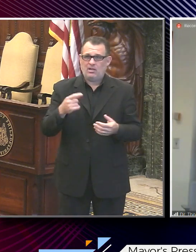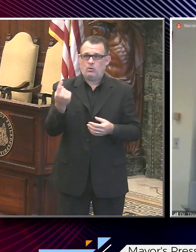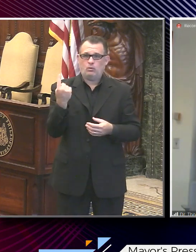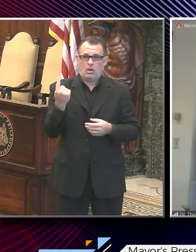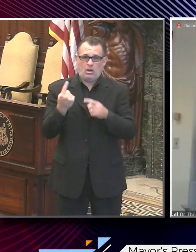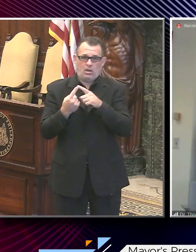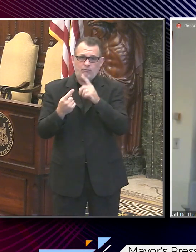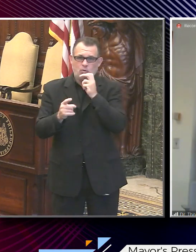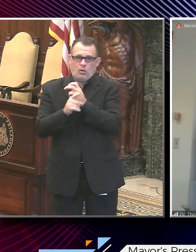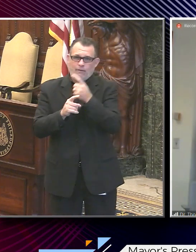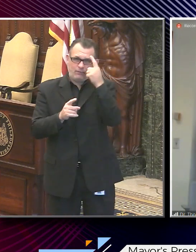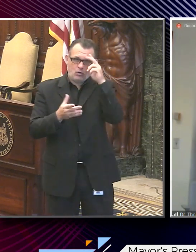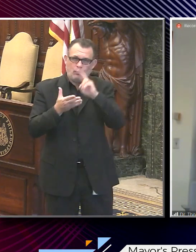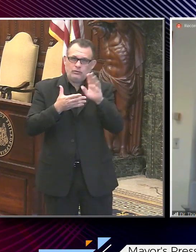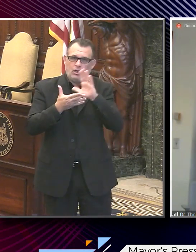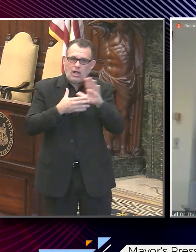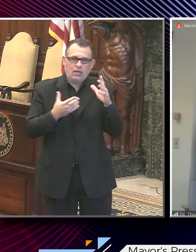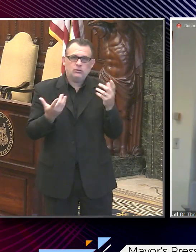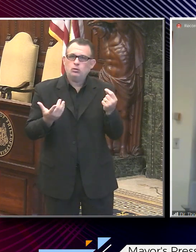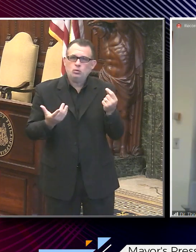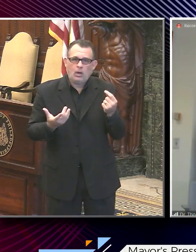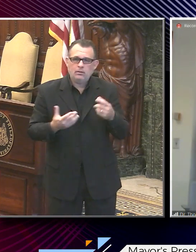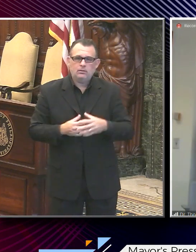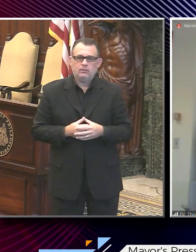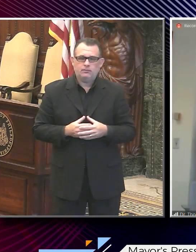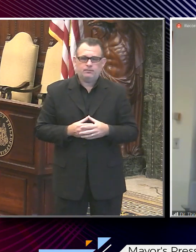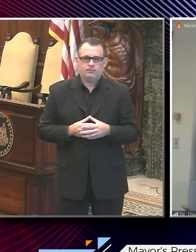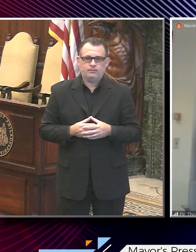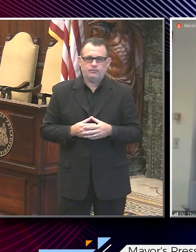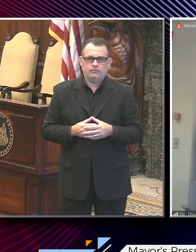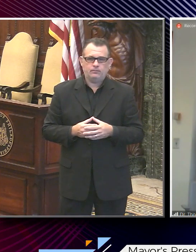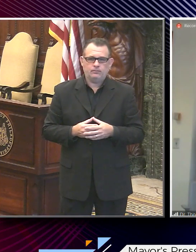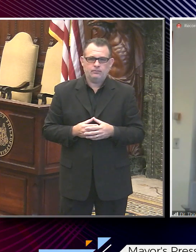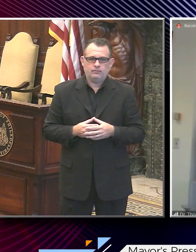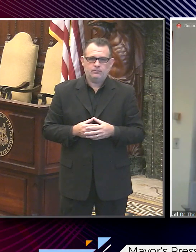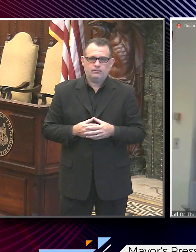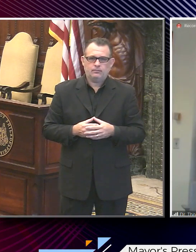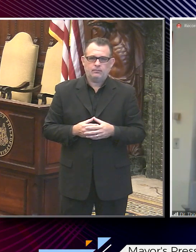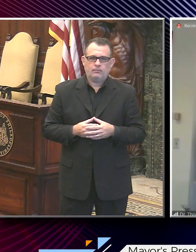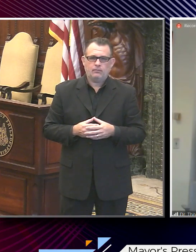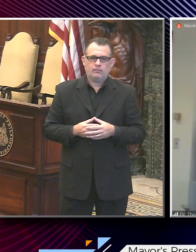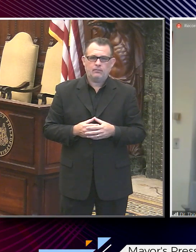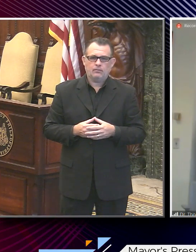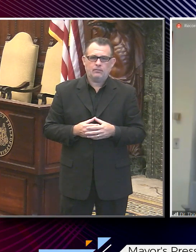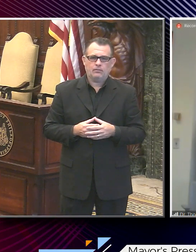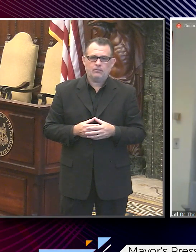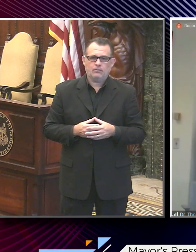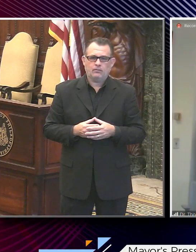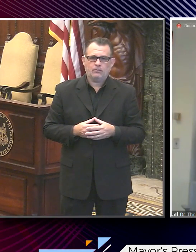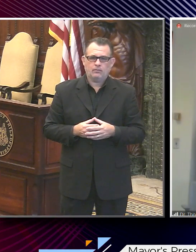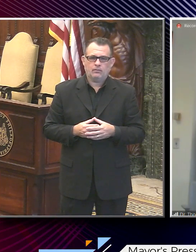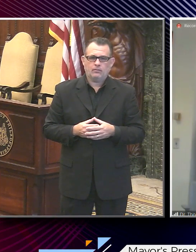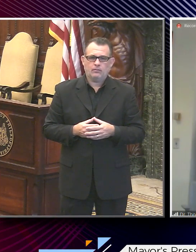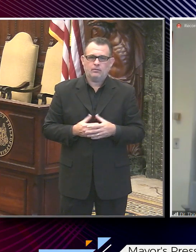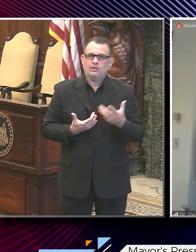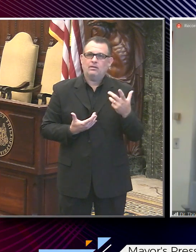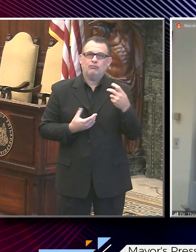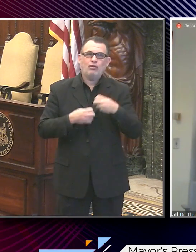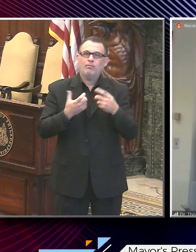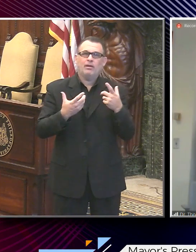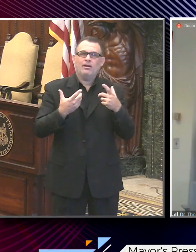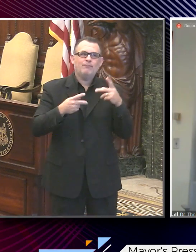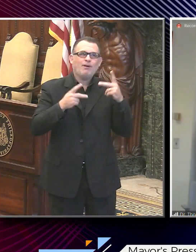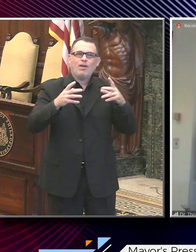and universities to risk, and that is spontaneously planned social gatherings amongst the college students, whether they're on campus or off